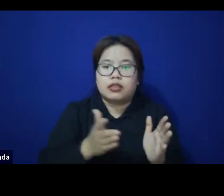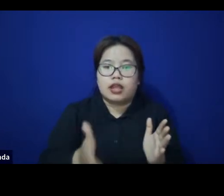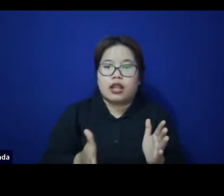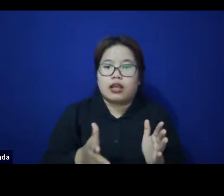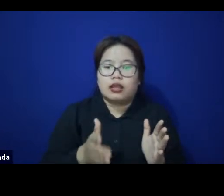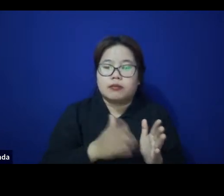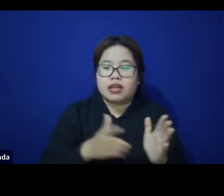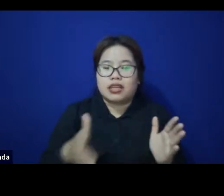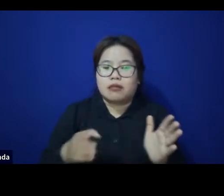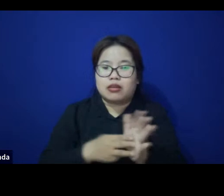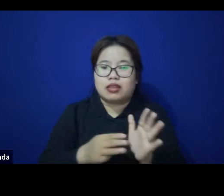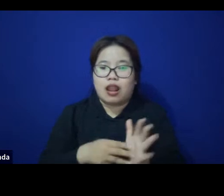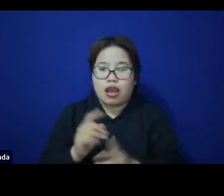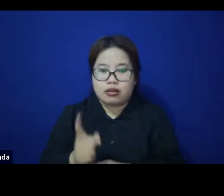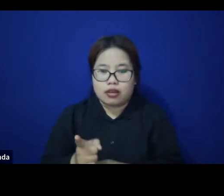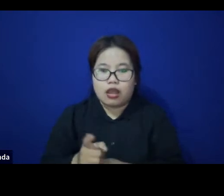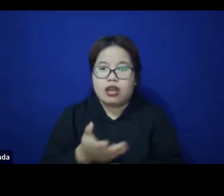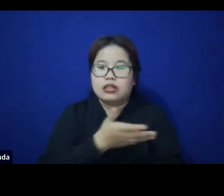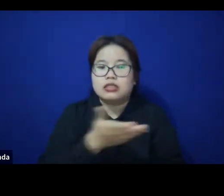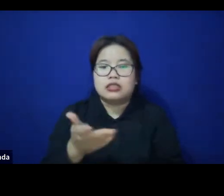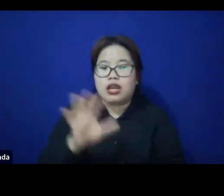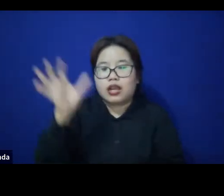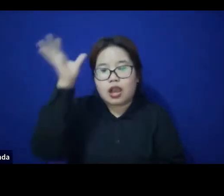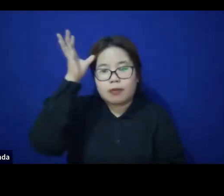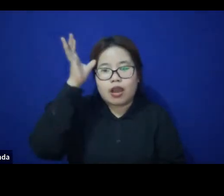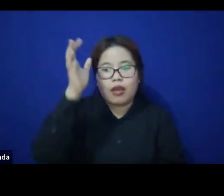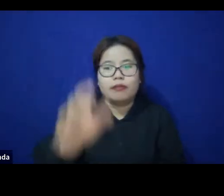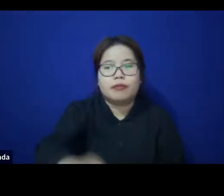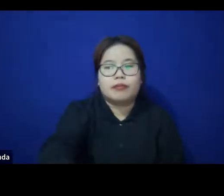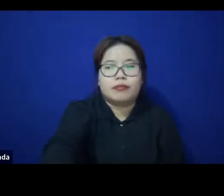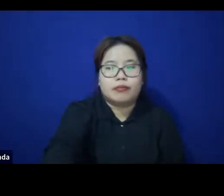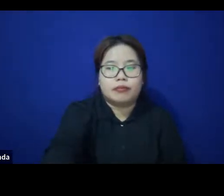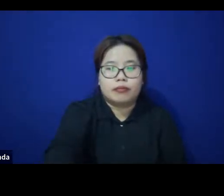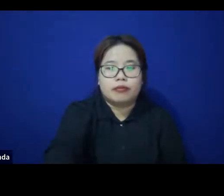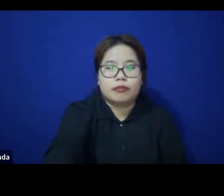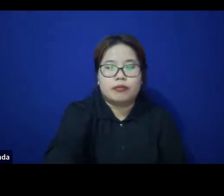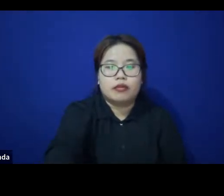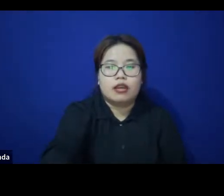understand delay, which she always experiences. Okay.